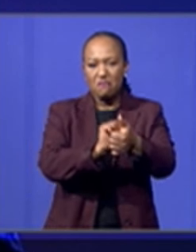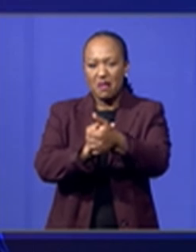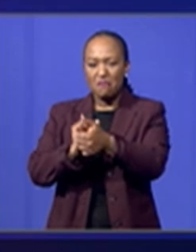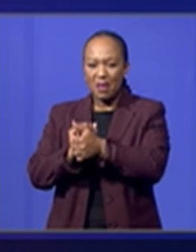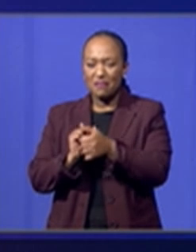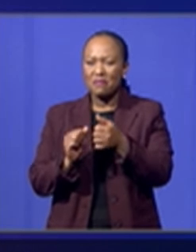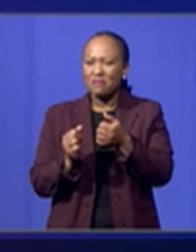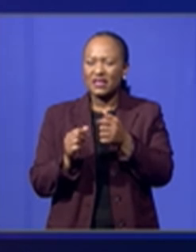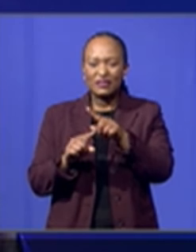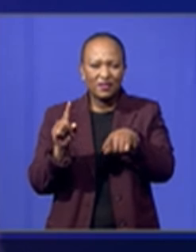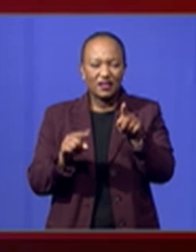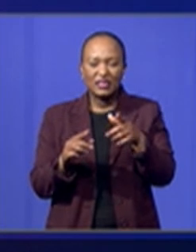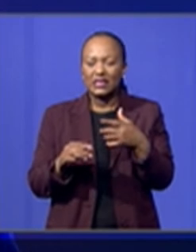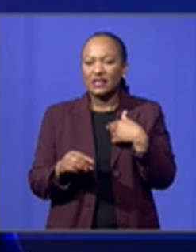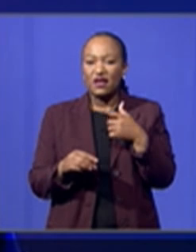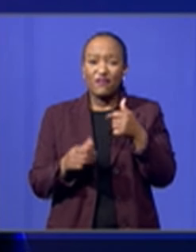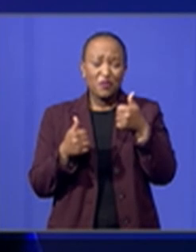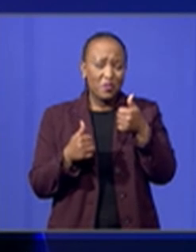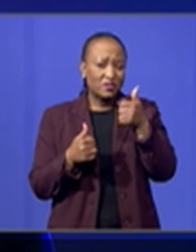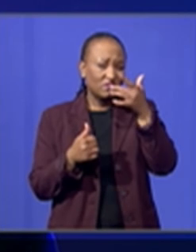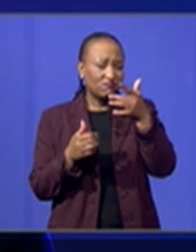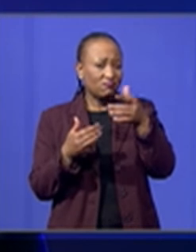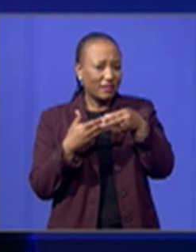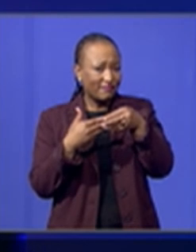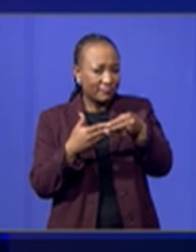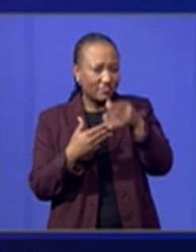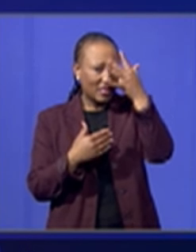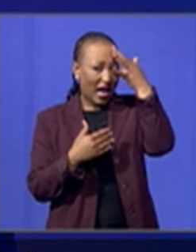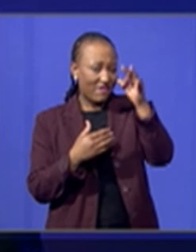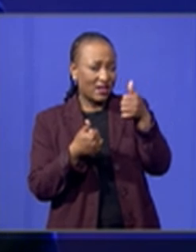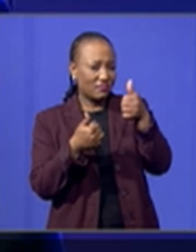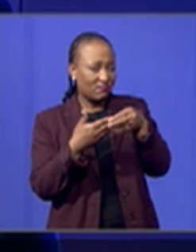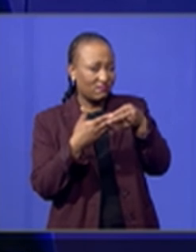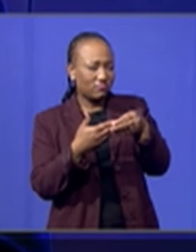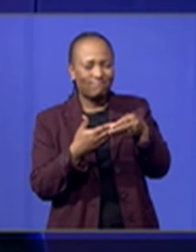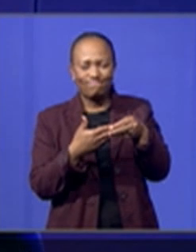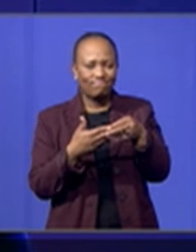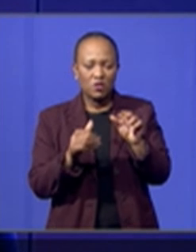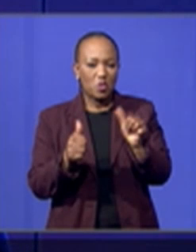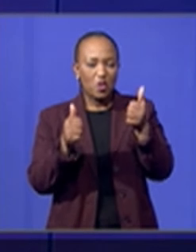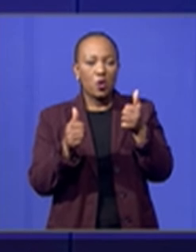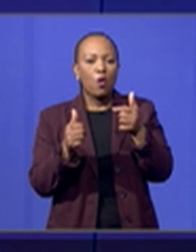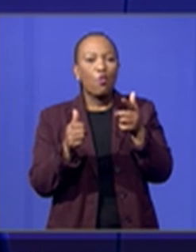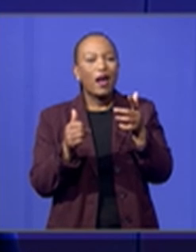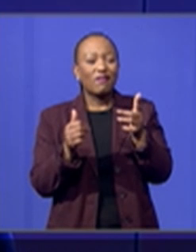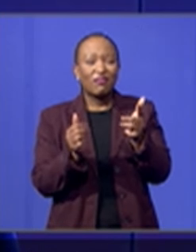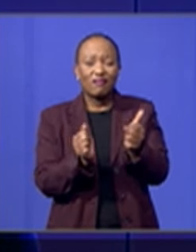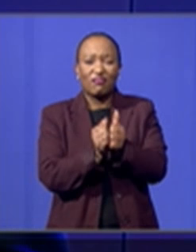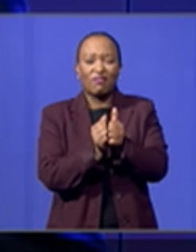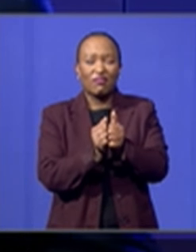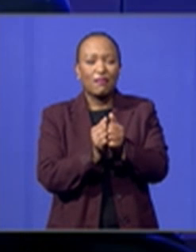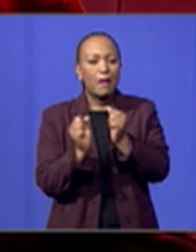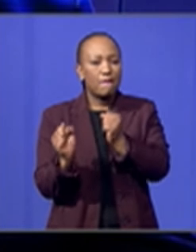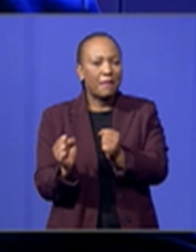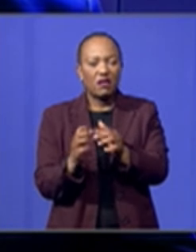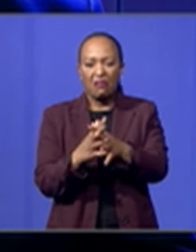me tell you, that is not a recipe for good government. It is a recipe for permanent coalition chaos. And